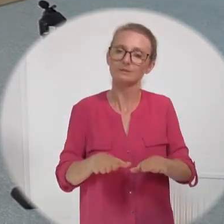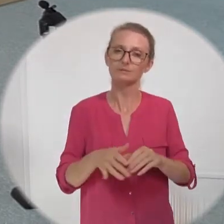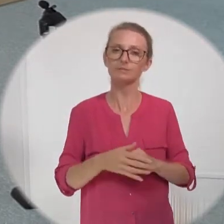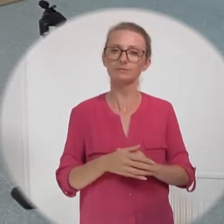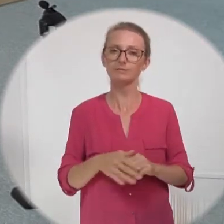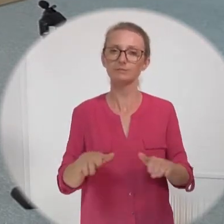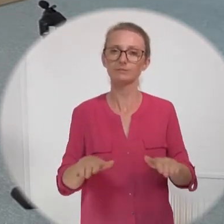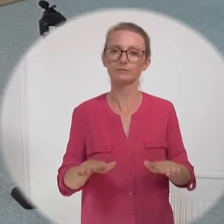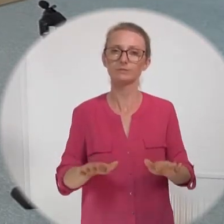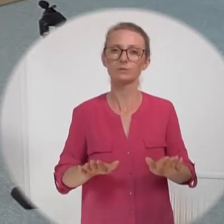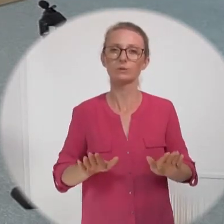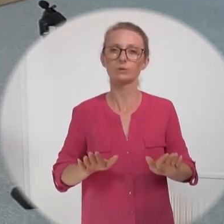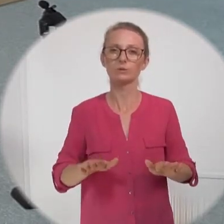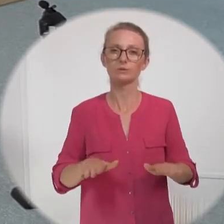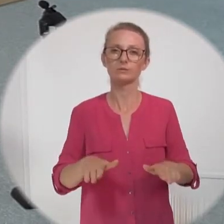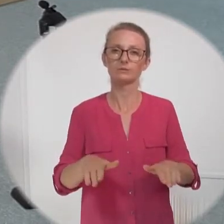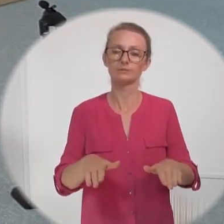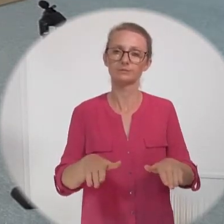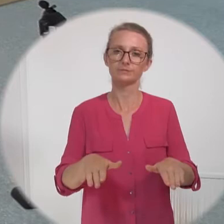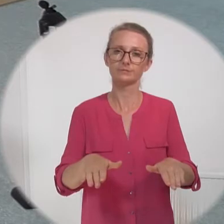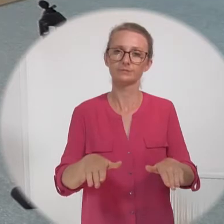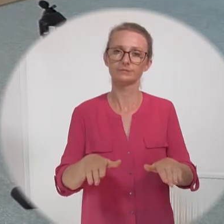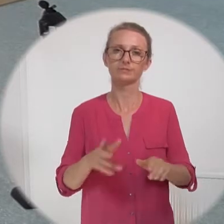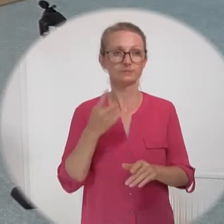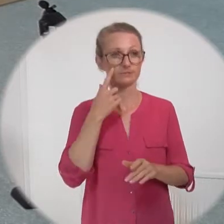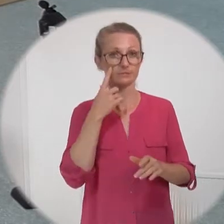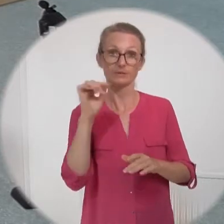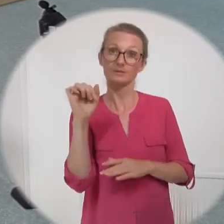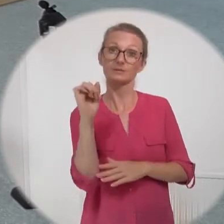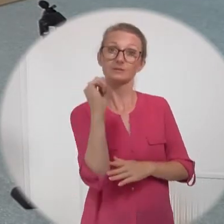Forward and back. Show you that from the side view.